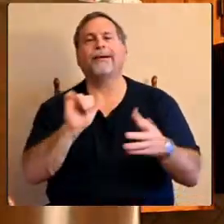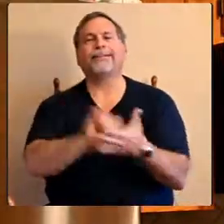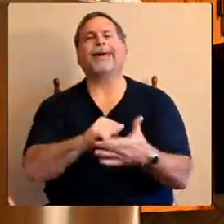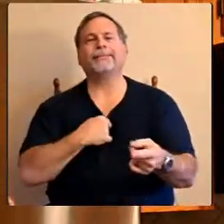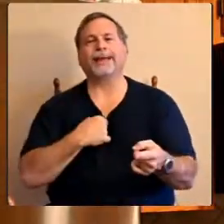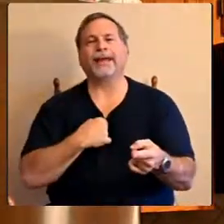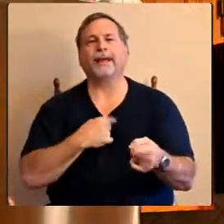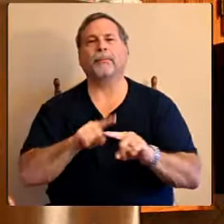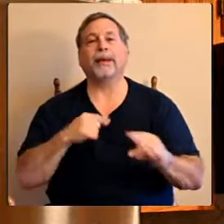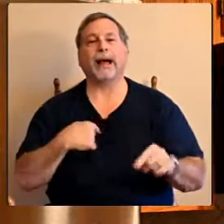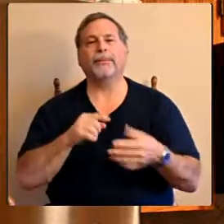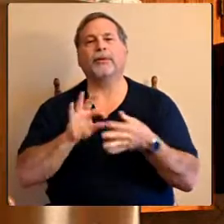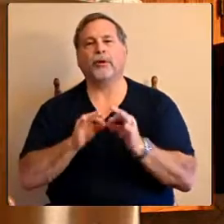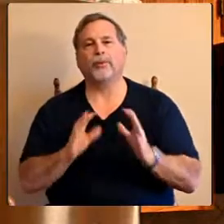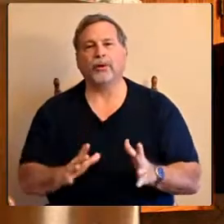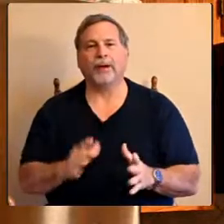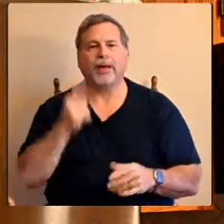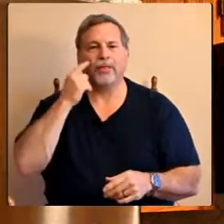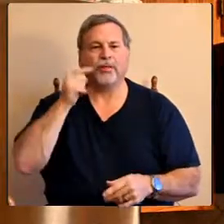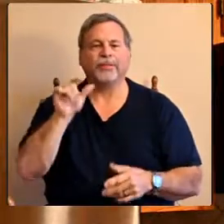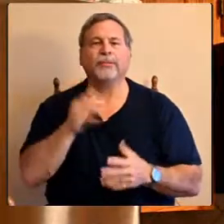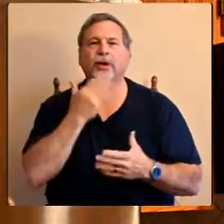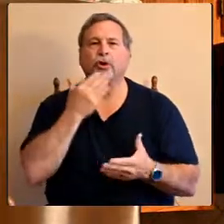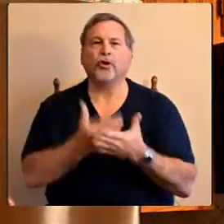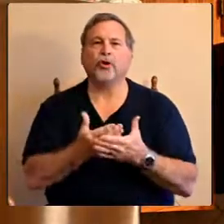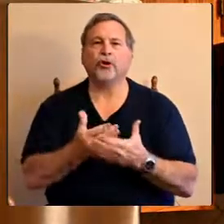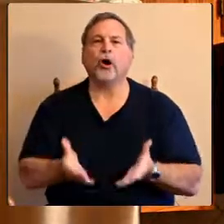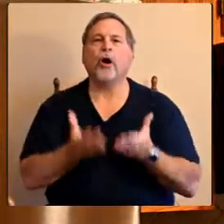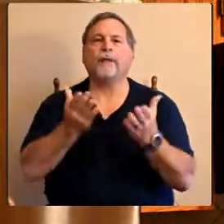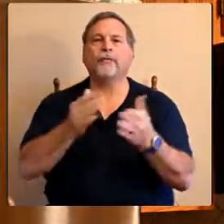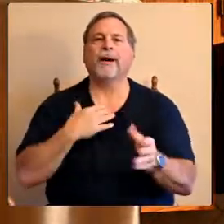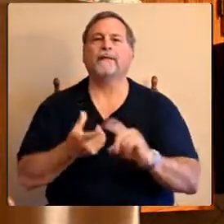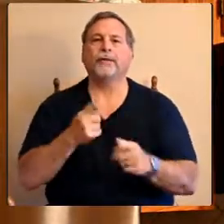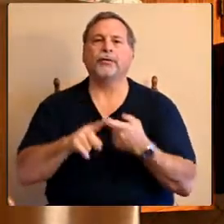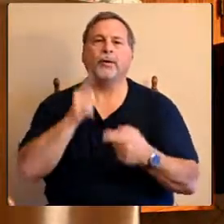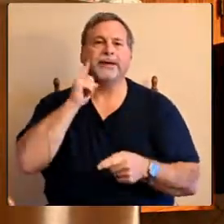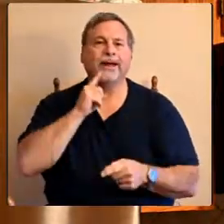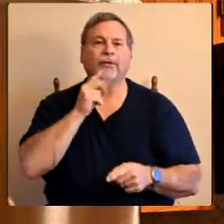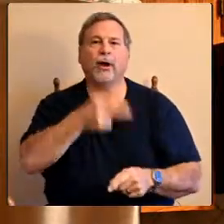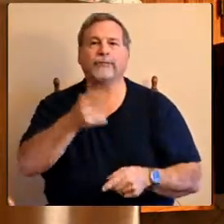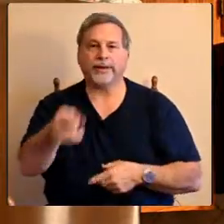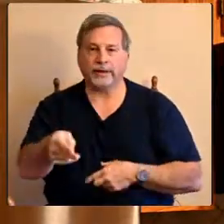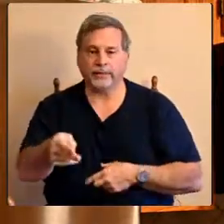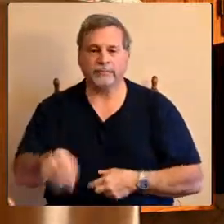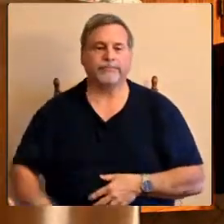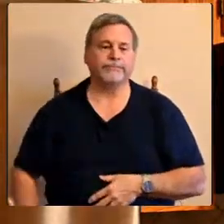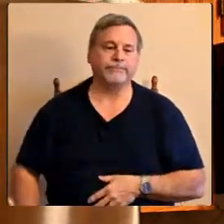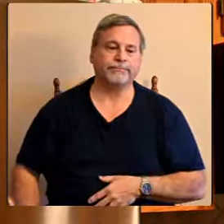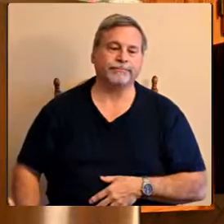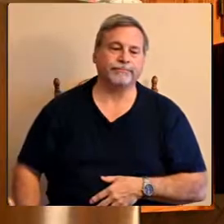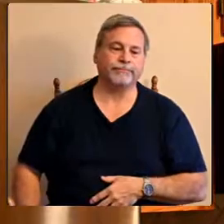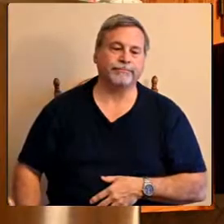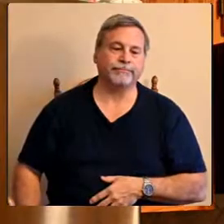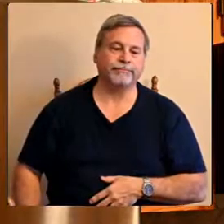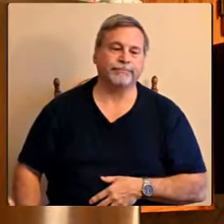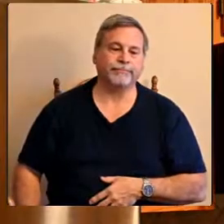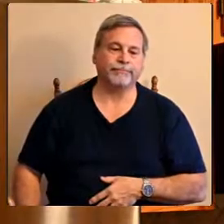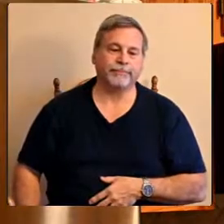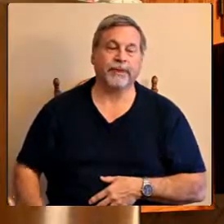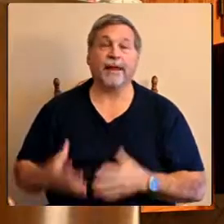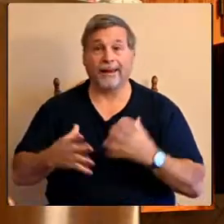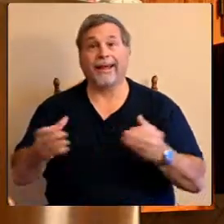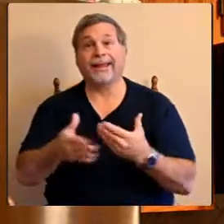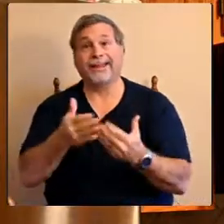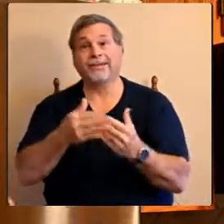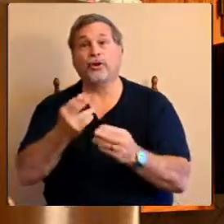But I'm a sign language interpreter. I thought this would be good to offer this to my friends that are deaf and hard of hearing. Yes, I can sign when I talk, but